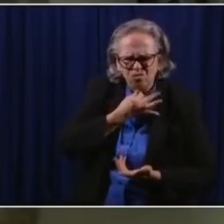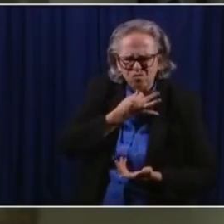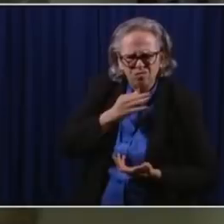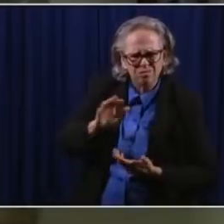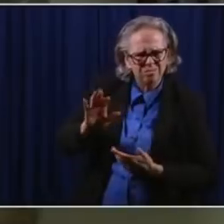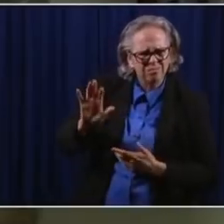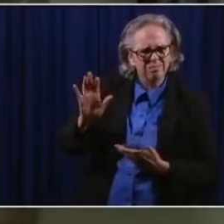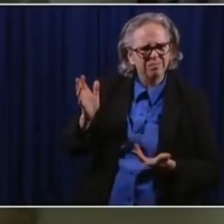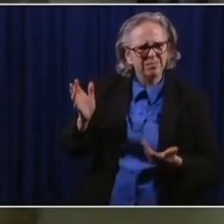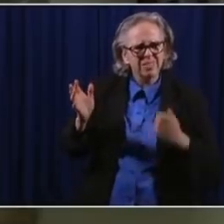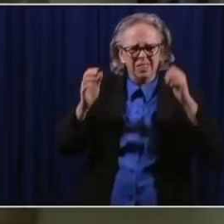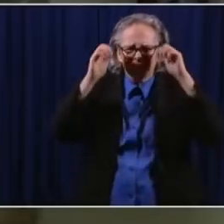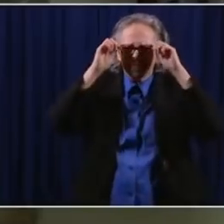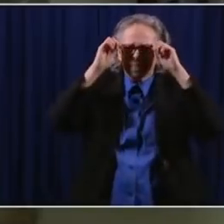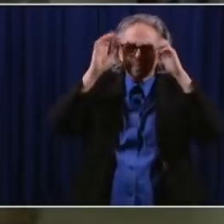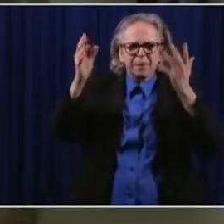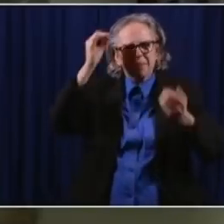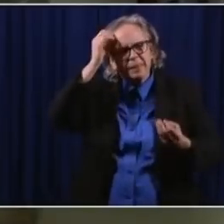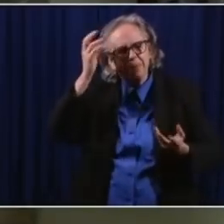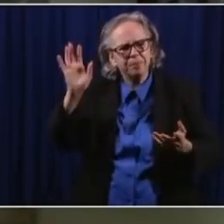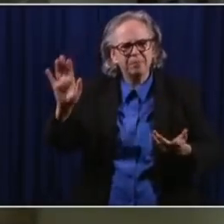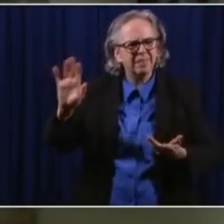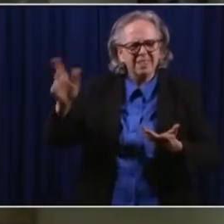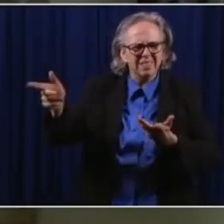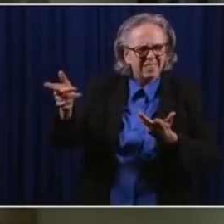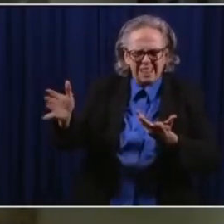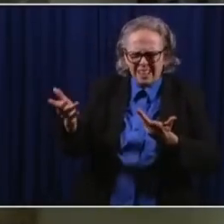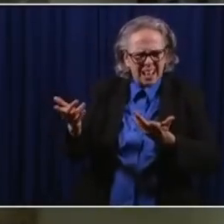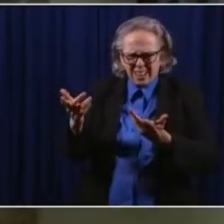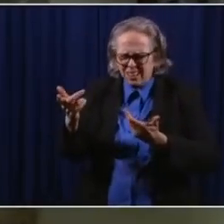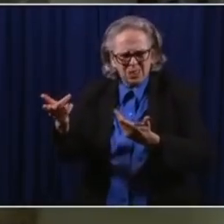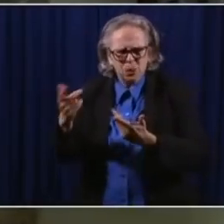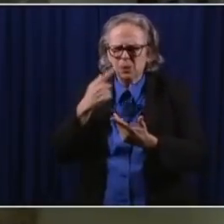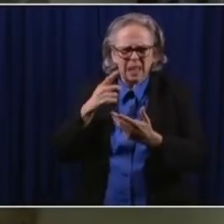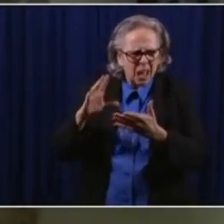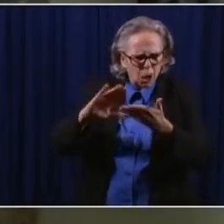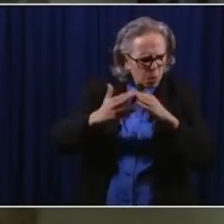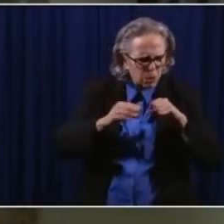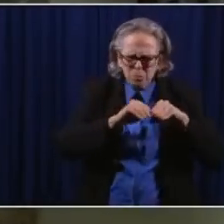how you're seeing this occur. You talked about community spread.